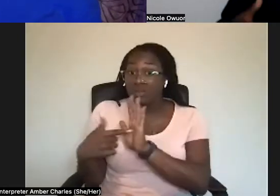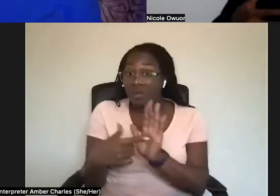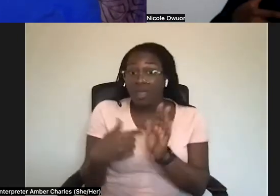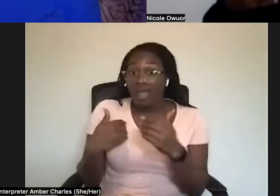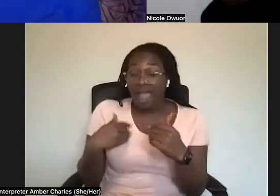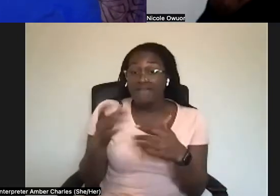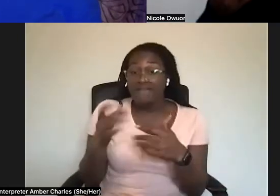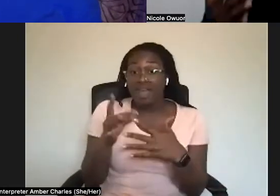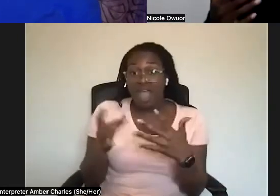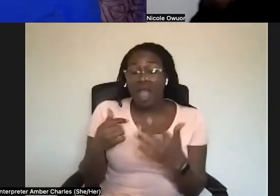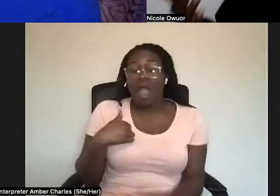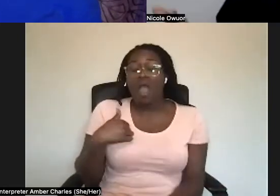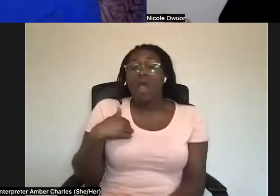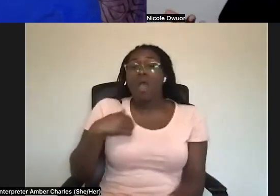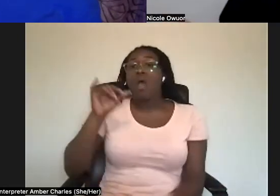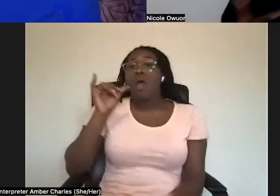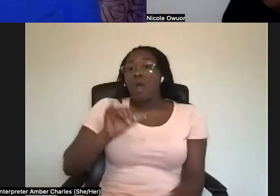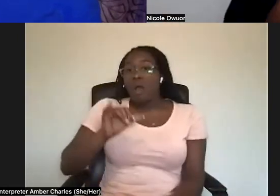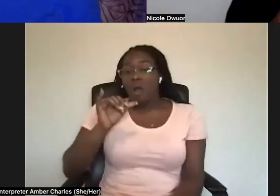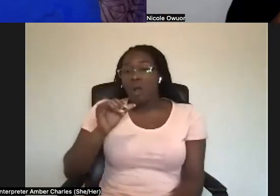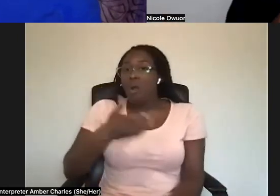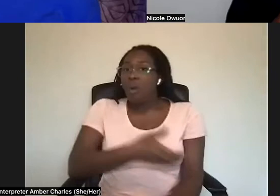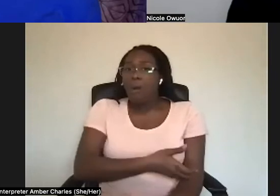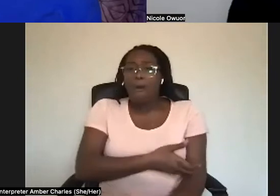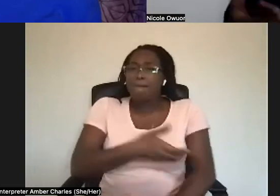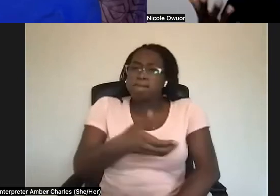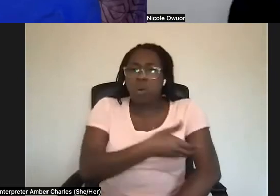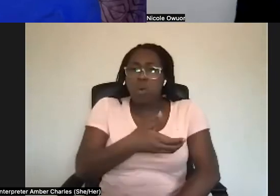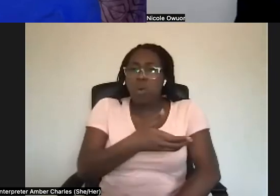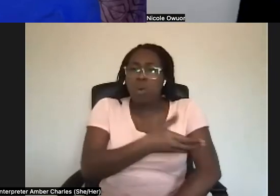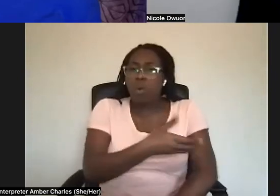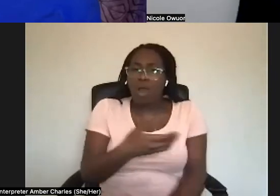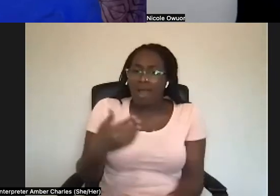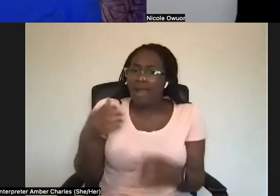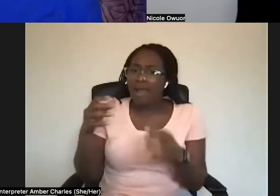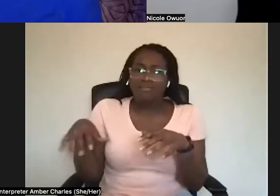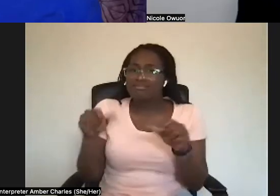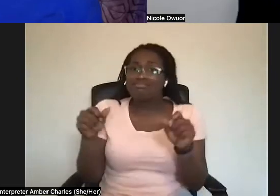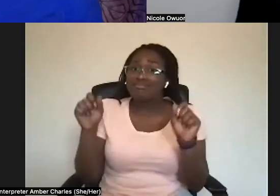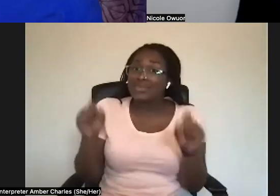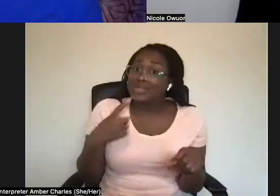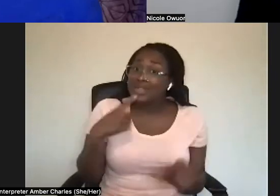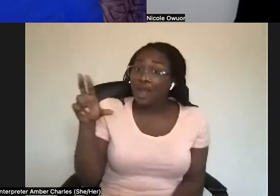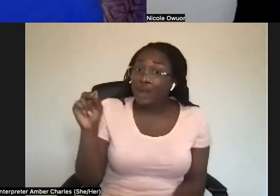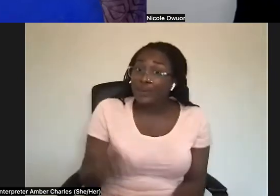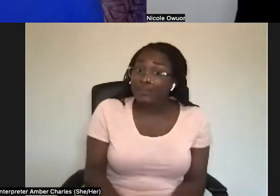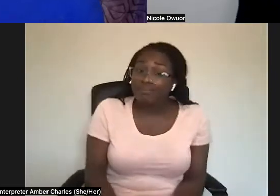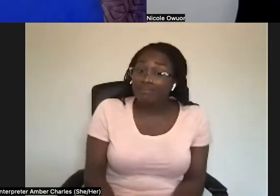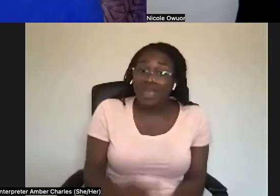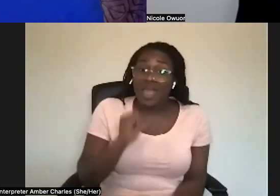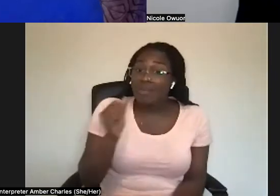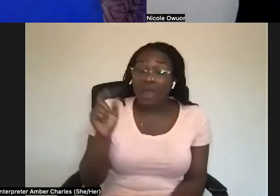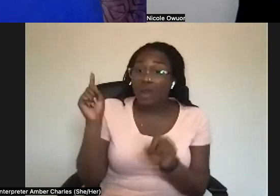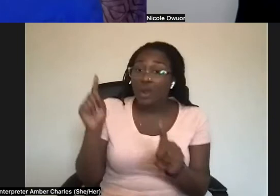I found so much power that I could reclaim by just saying, no, I'm not going to go to